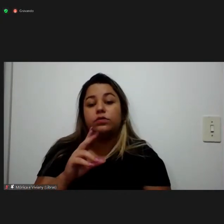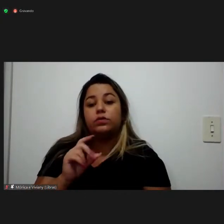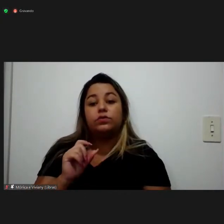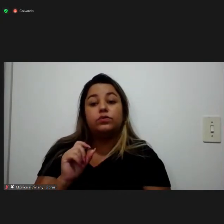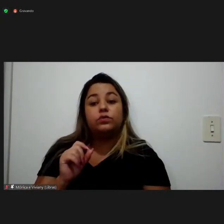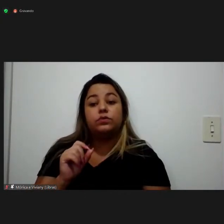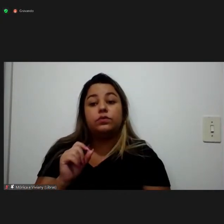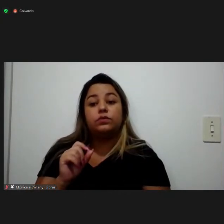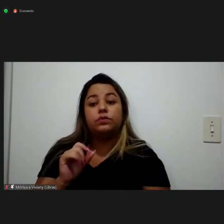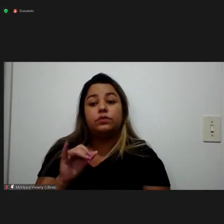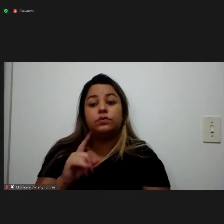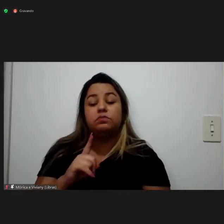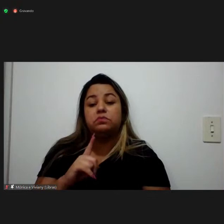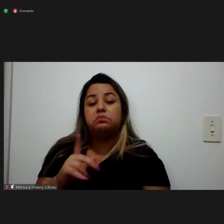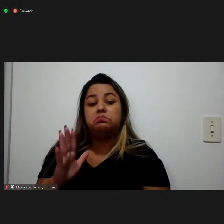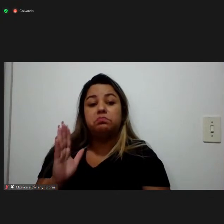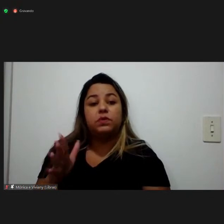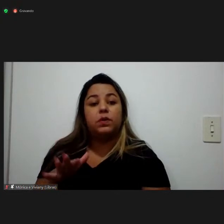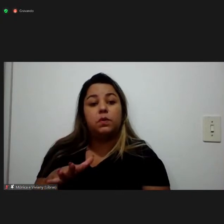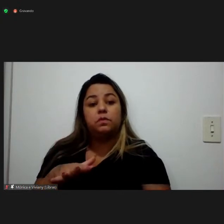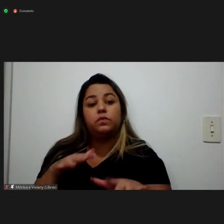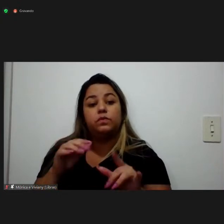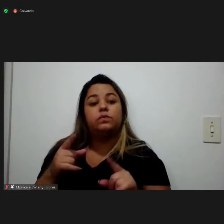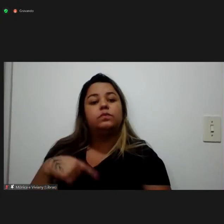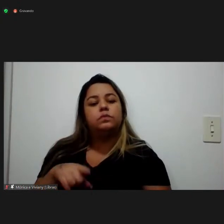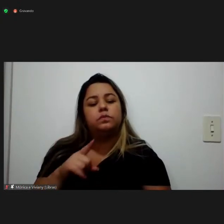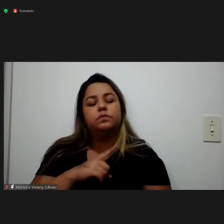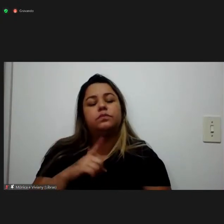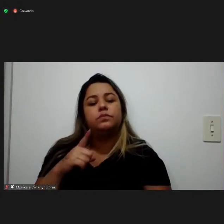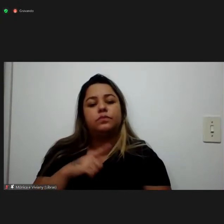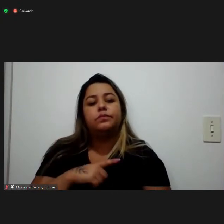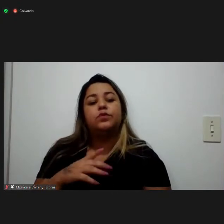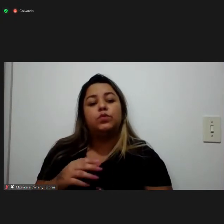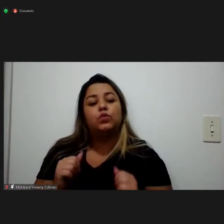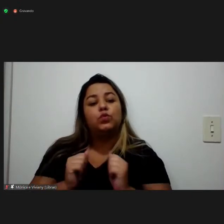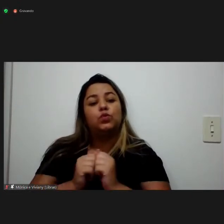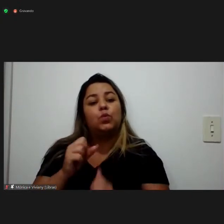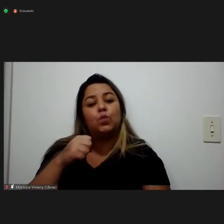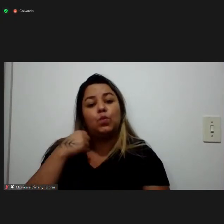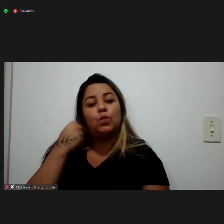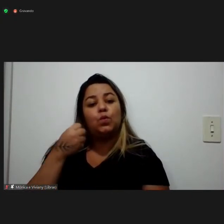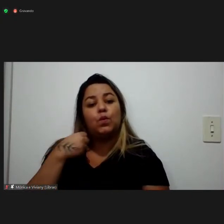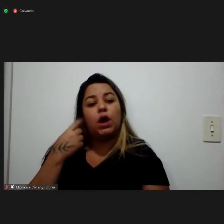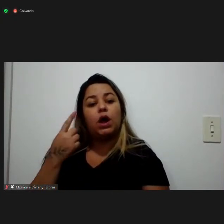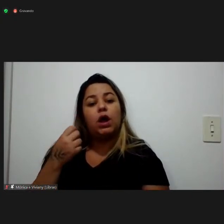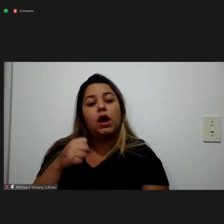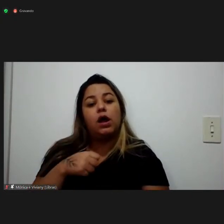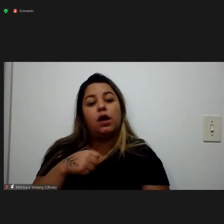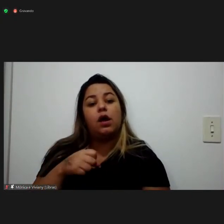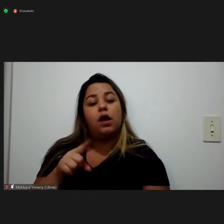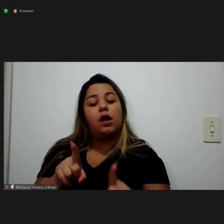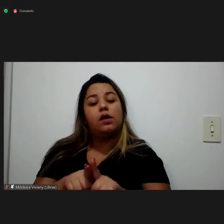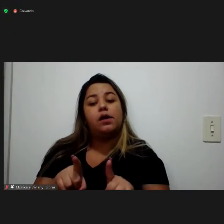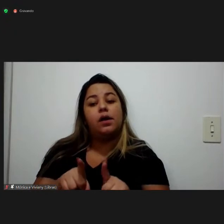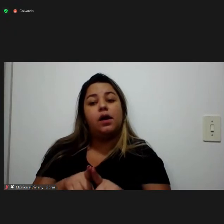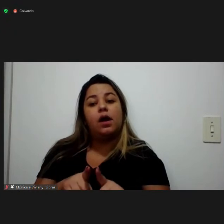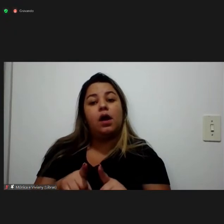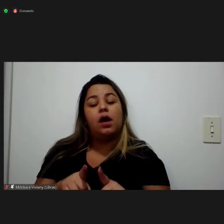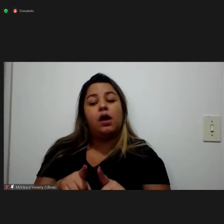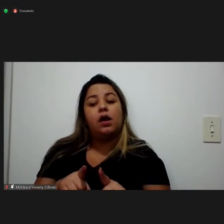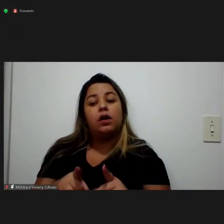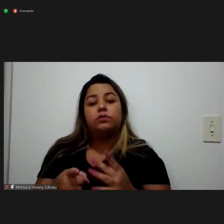program, and another issues that related to pesticides in Brazil.